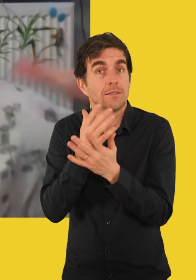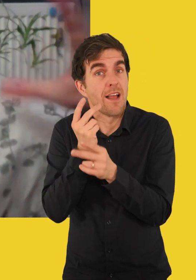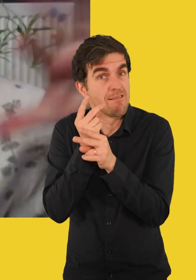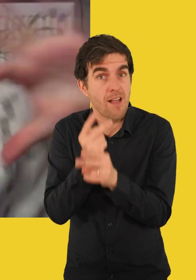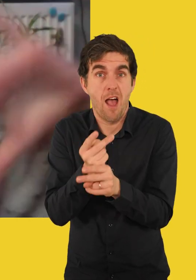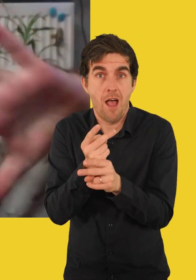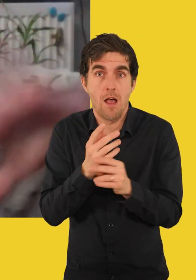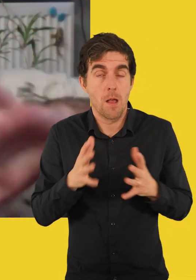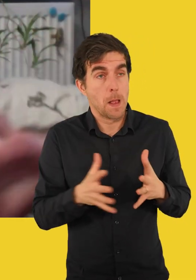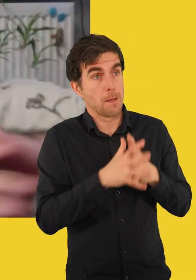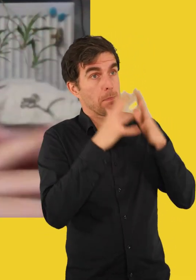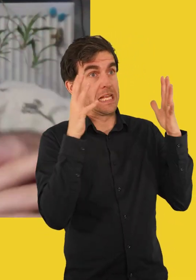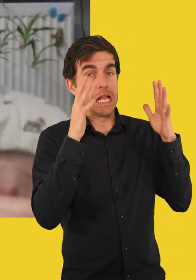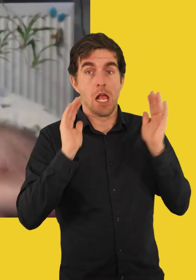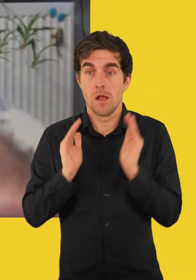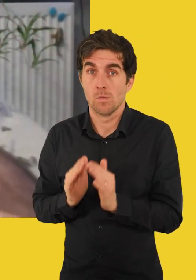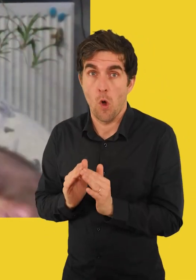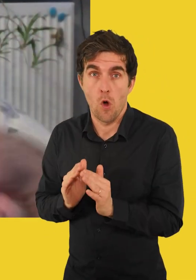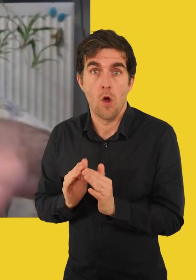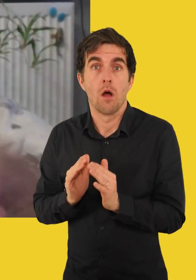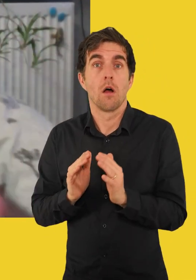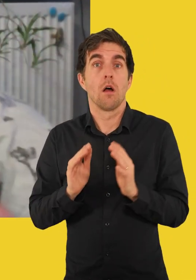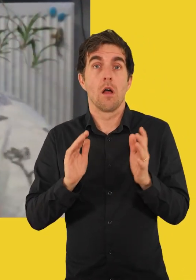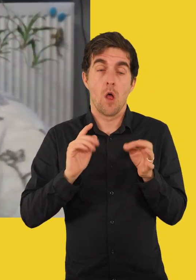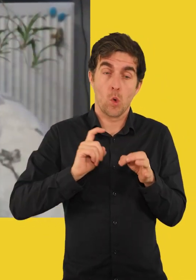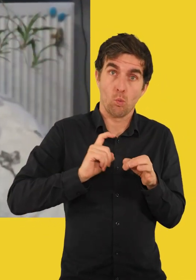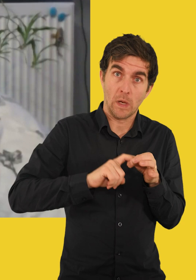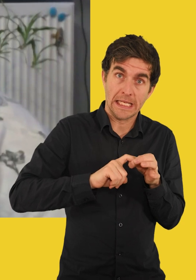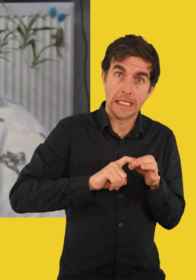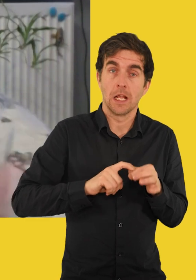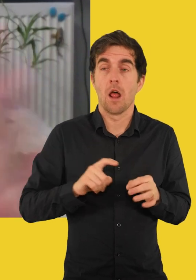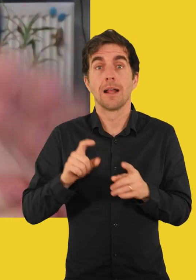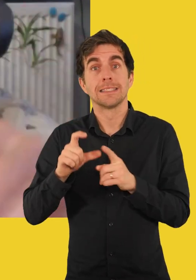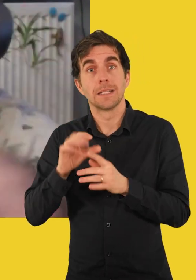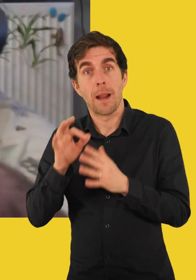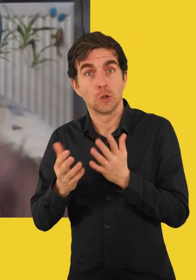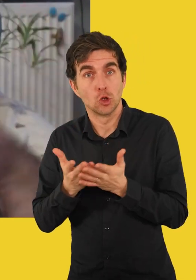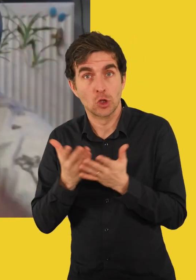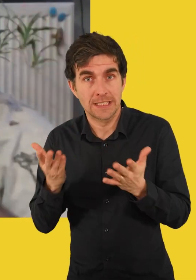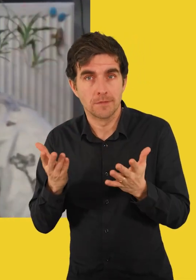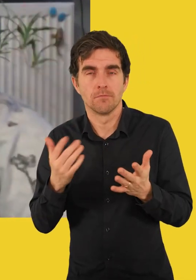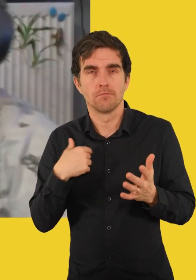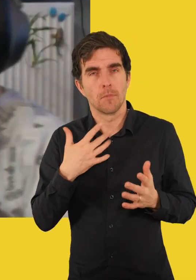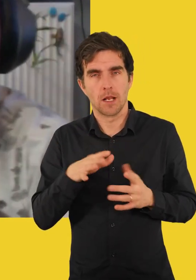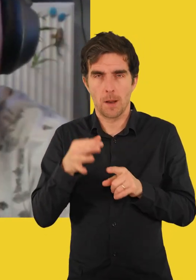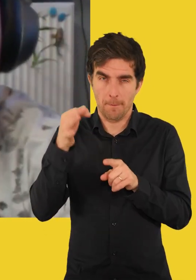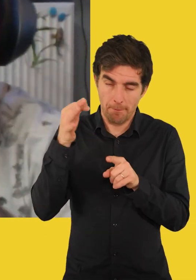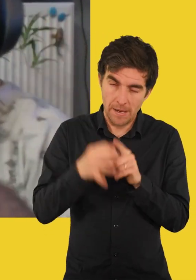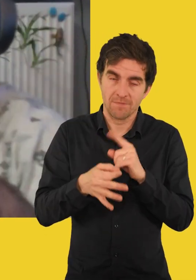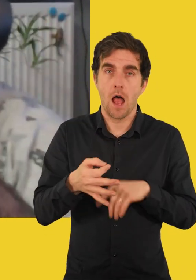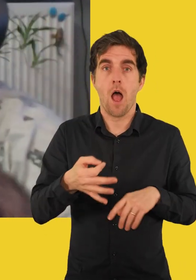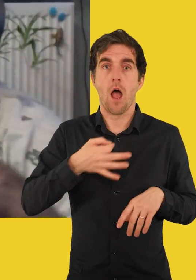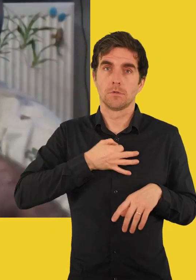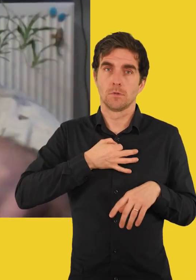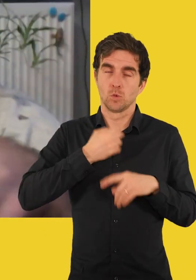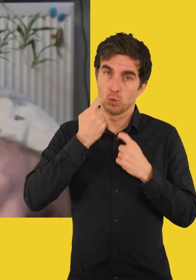macro and micro level, informed by queerness and disability justice. For today, I've been